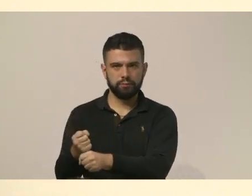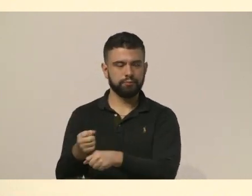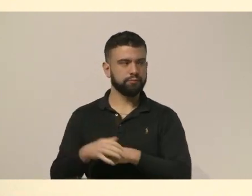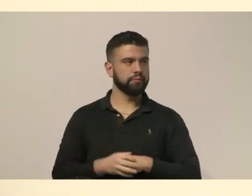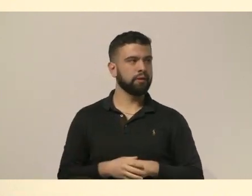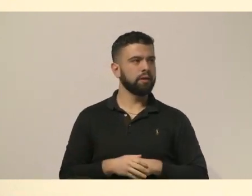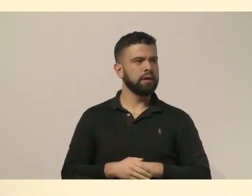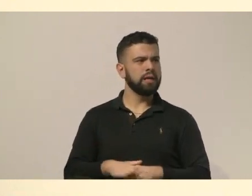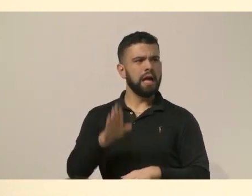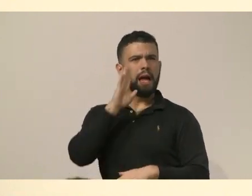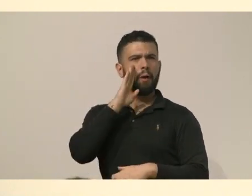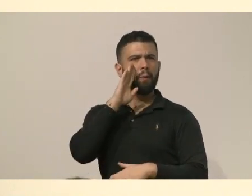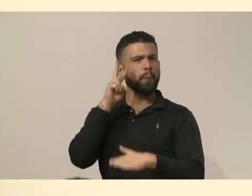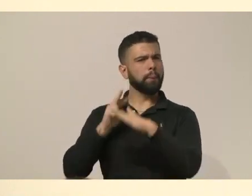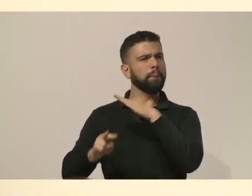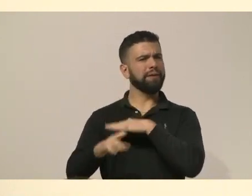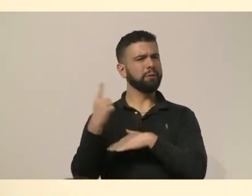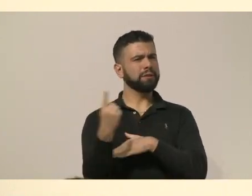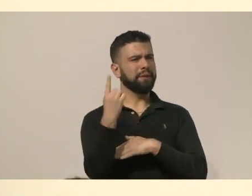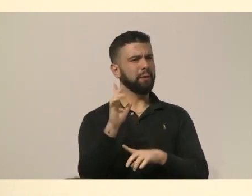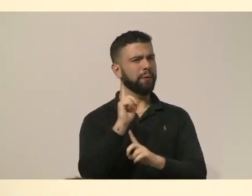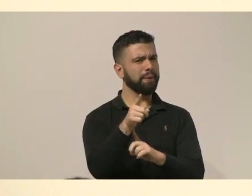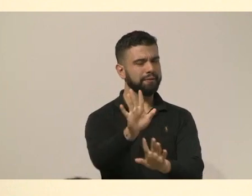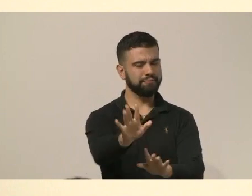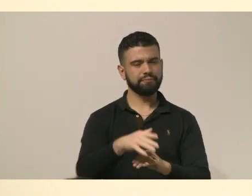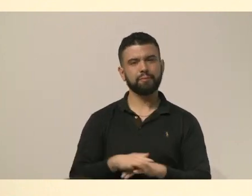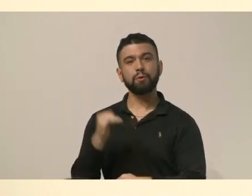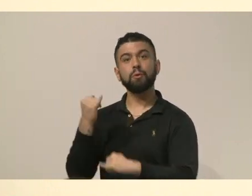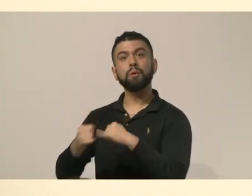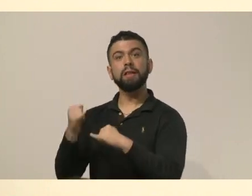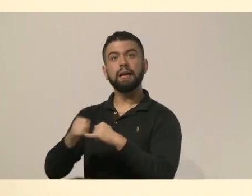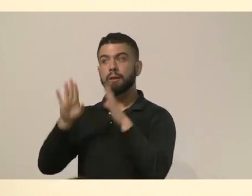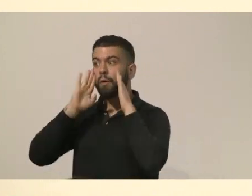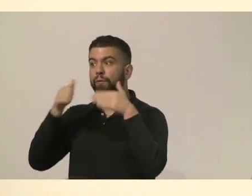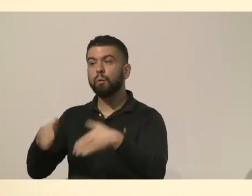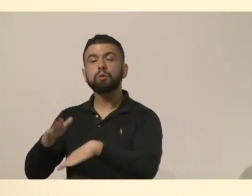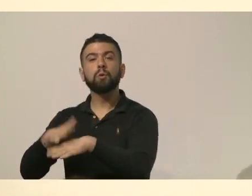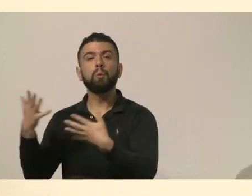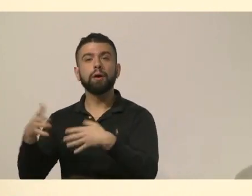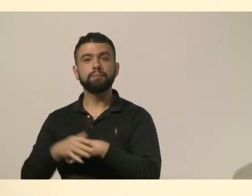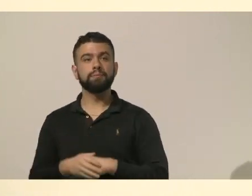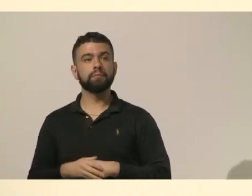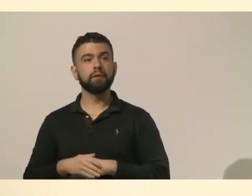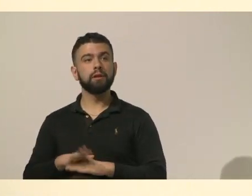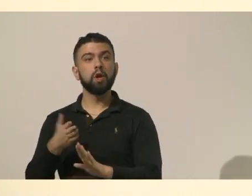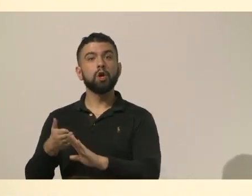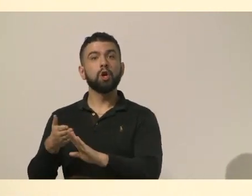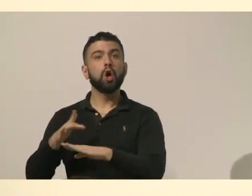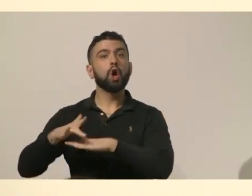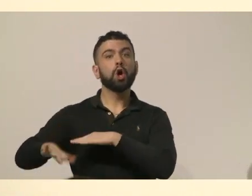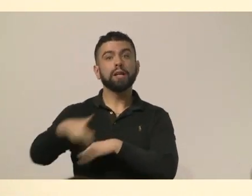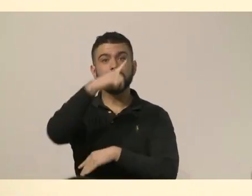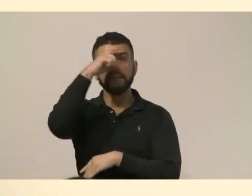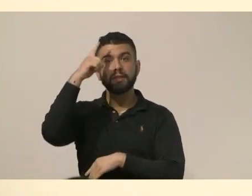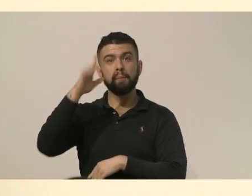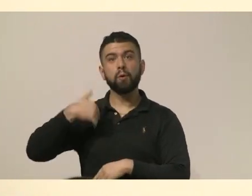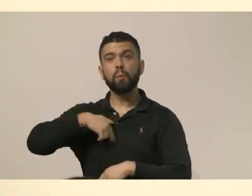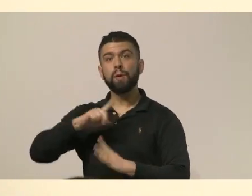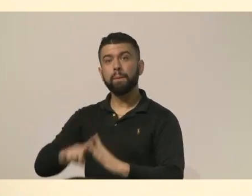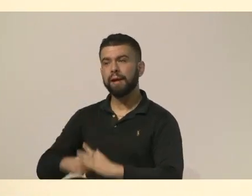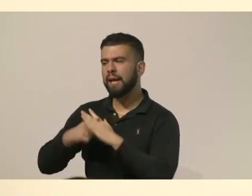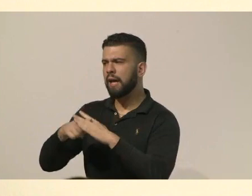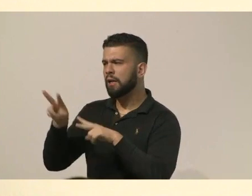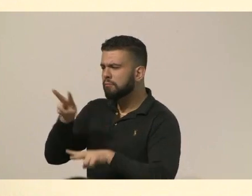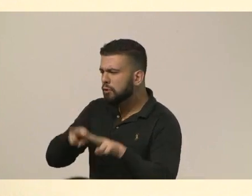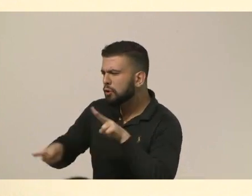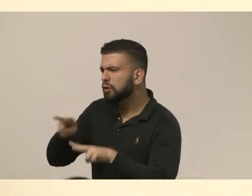I'll preview something else in a moment. So, and then lastly, one of the things we looked at, we began early on in the summer looking deeply at student accounts to see